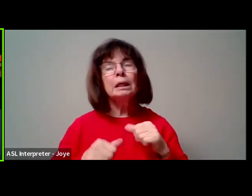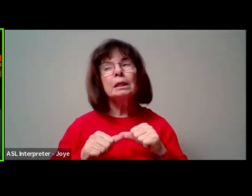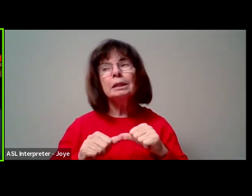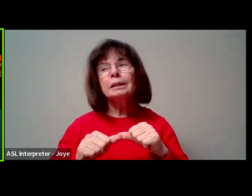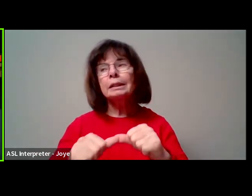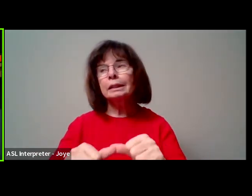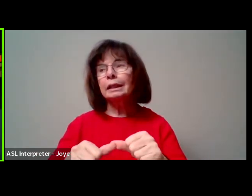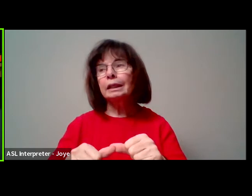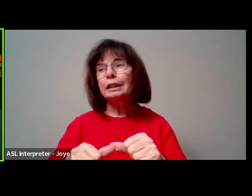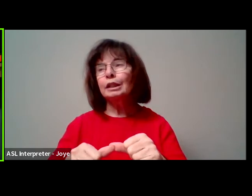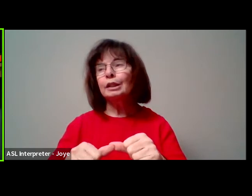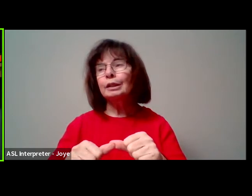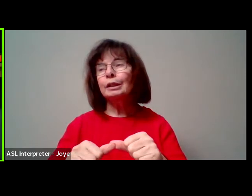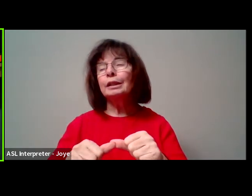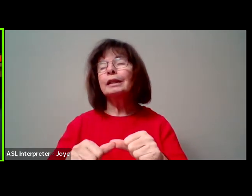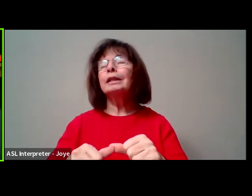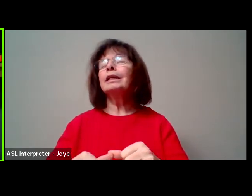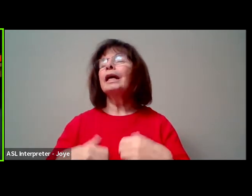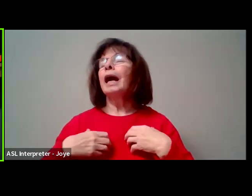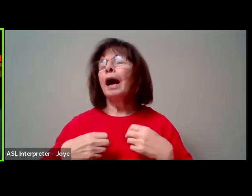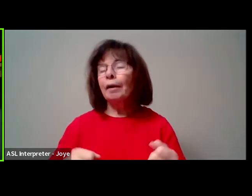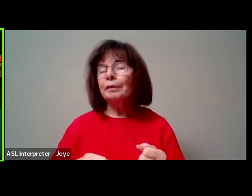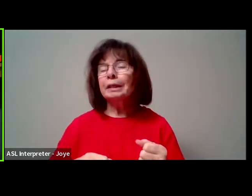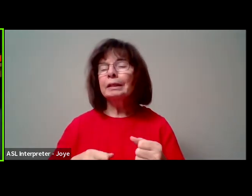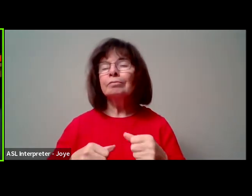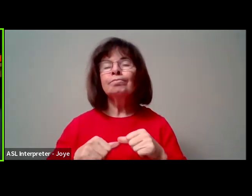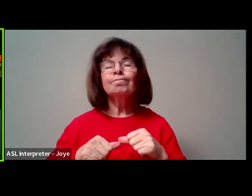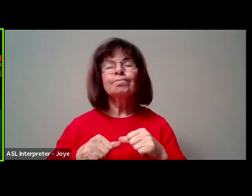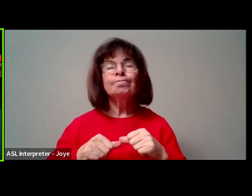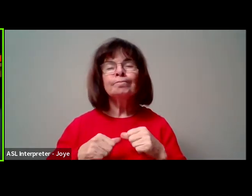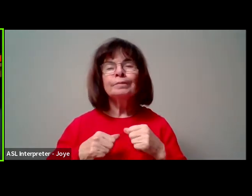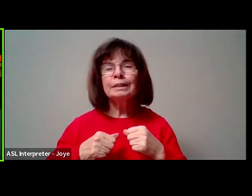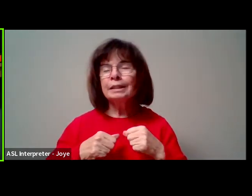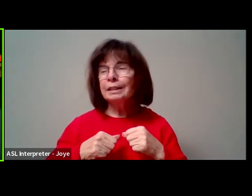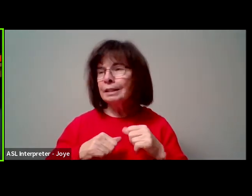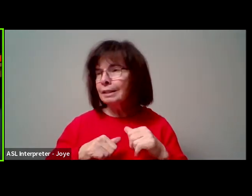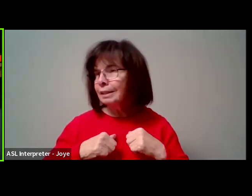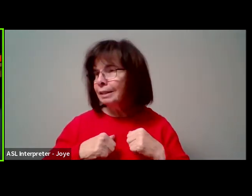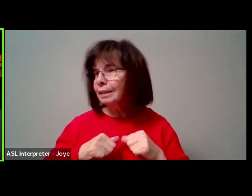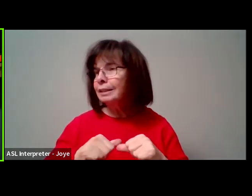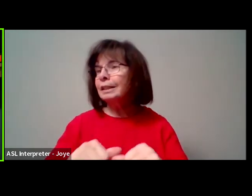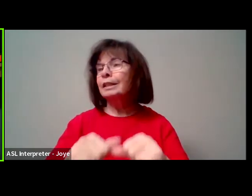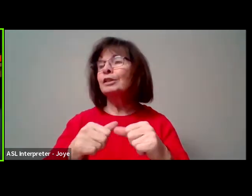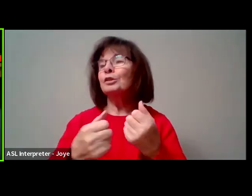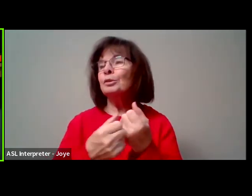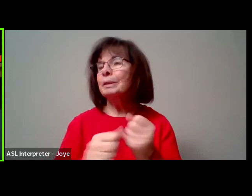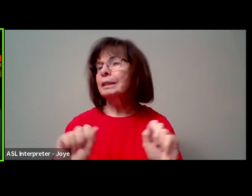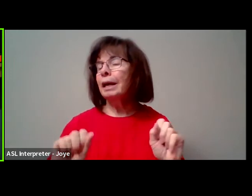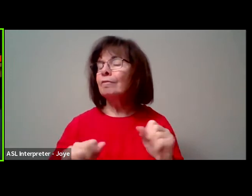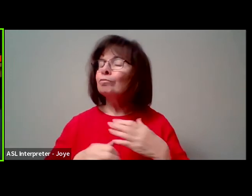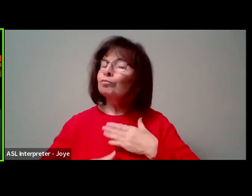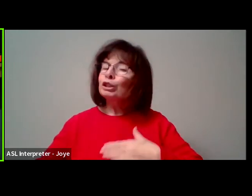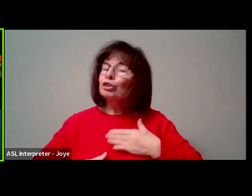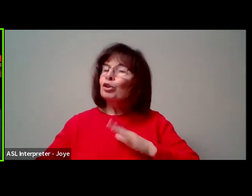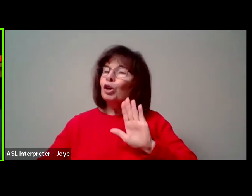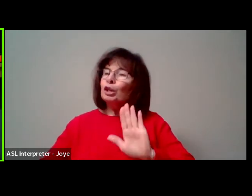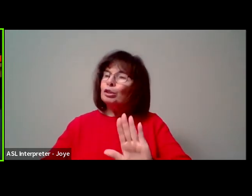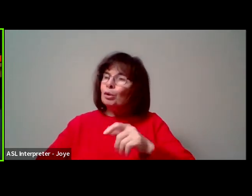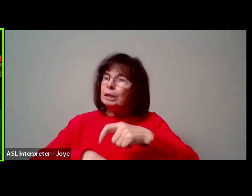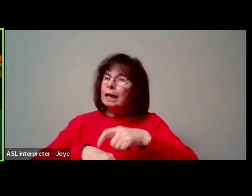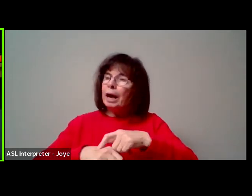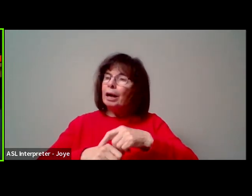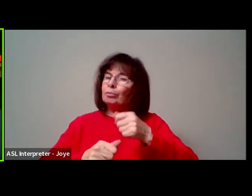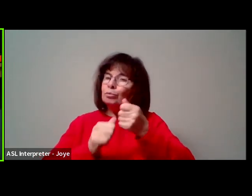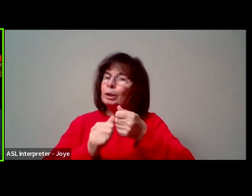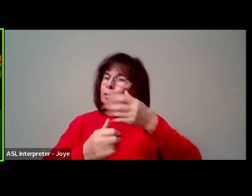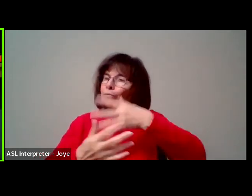healthy. Please stay safe. Enjoy your time with each other during these next few weeks, and we